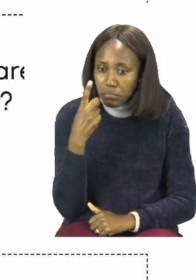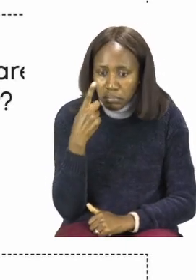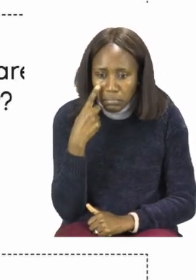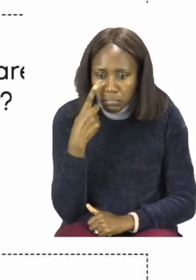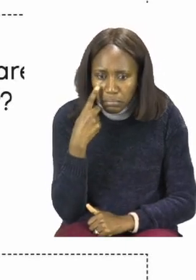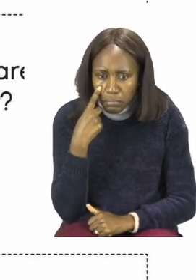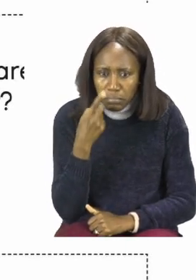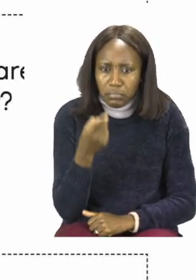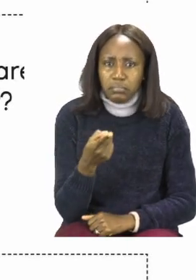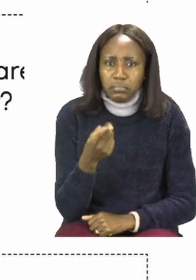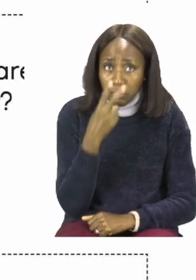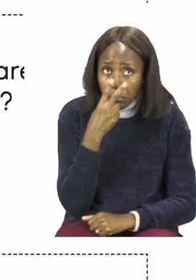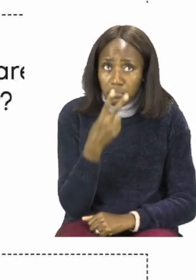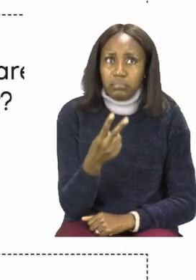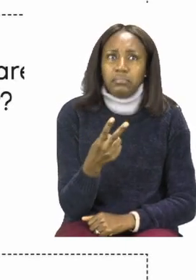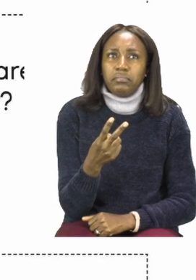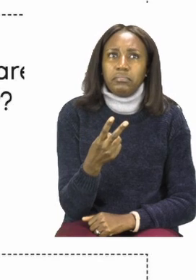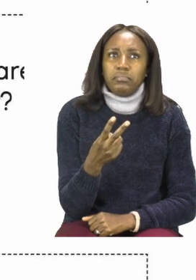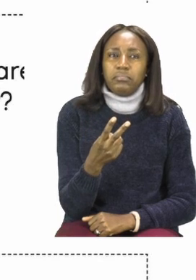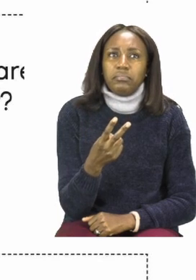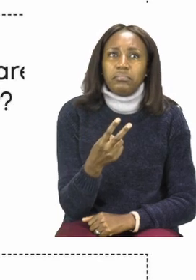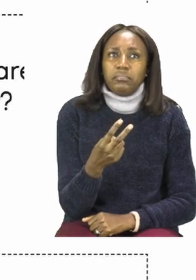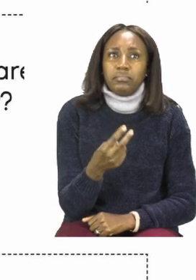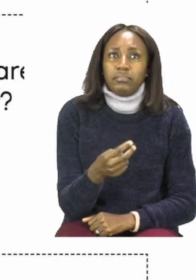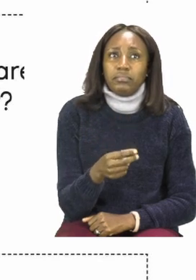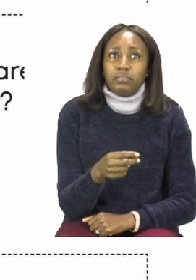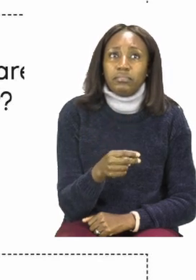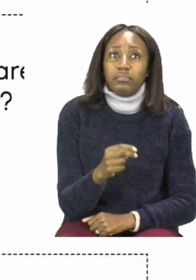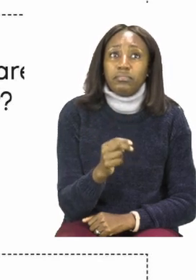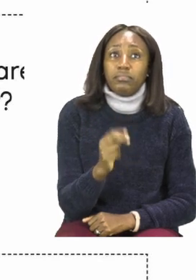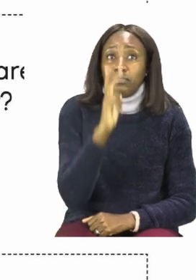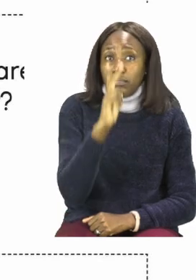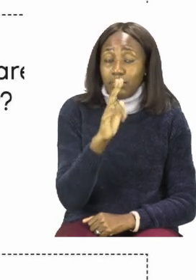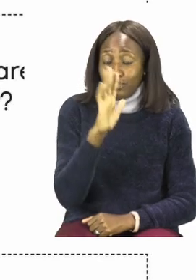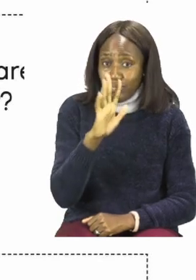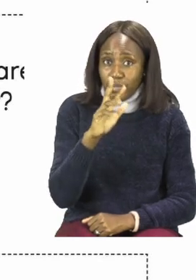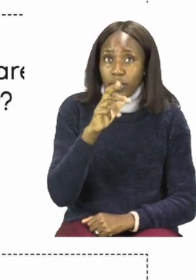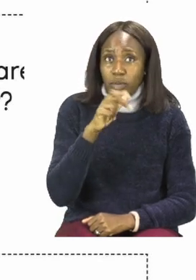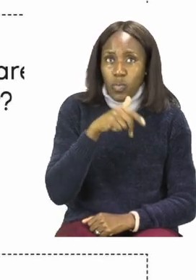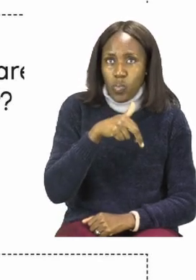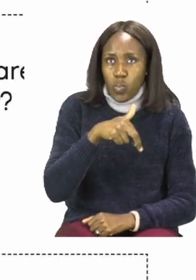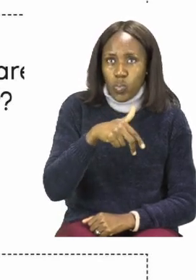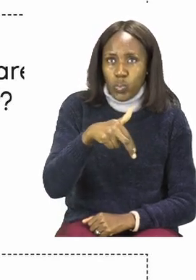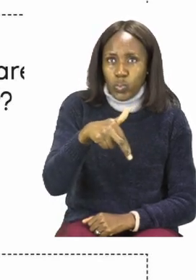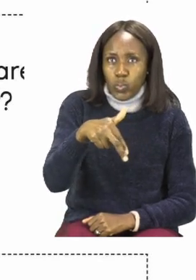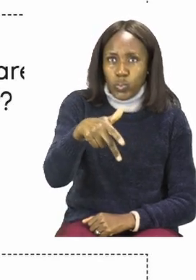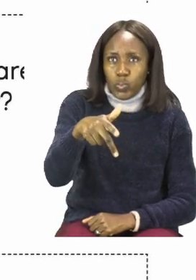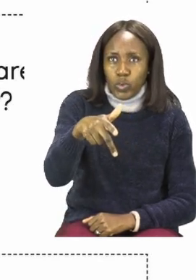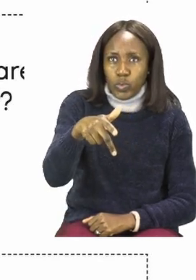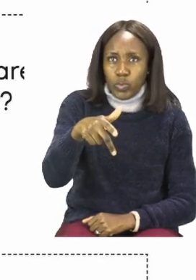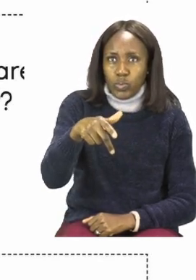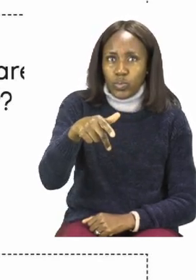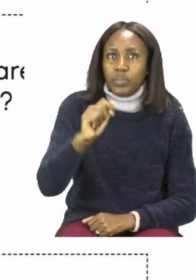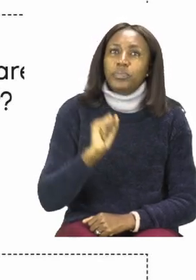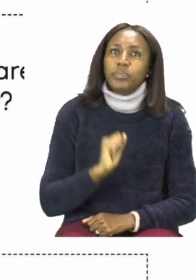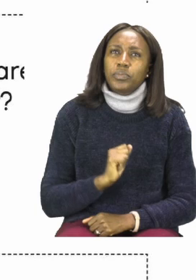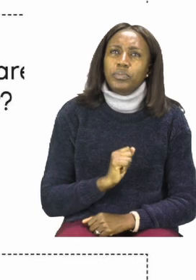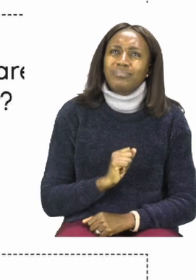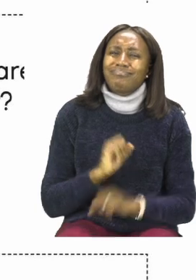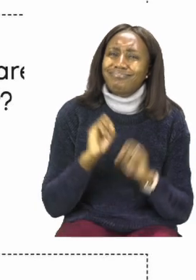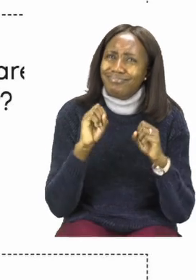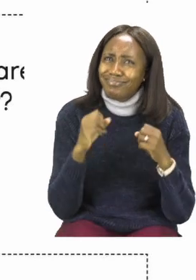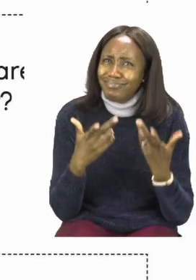people. 5 people walked away. How